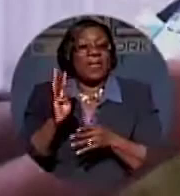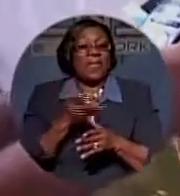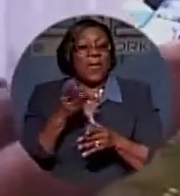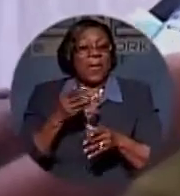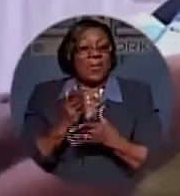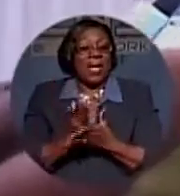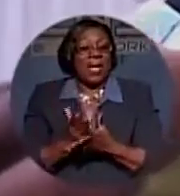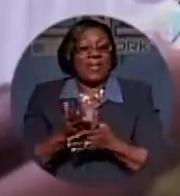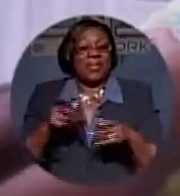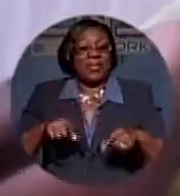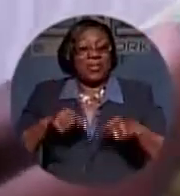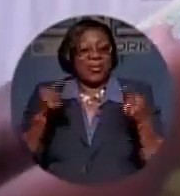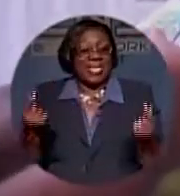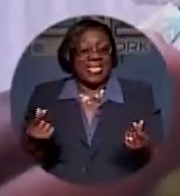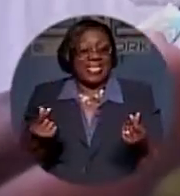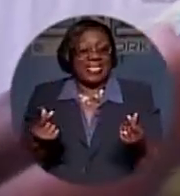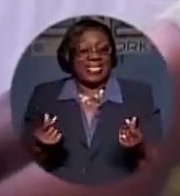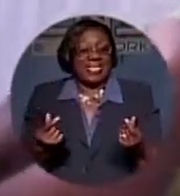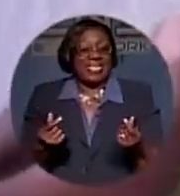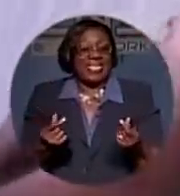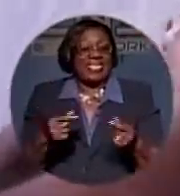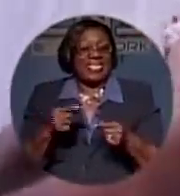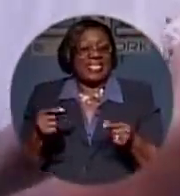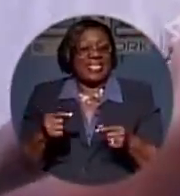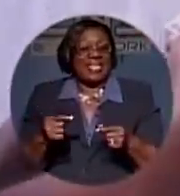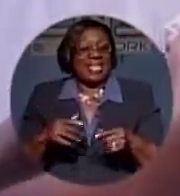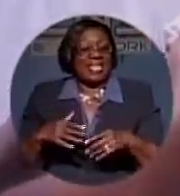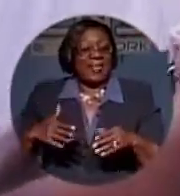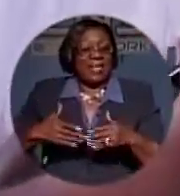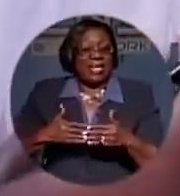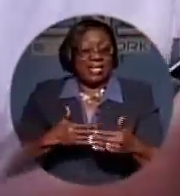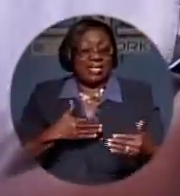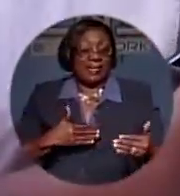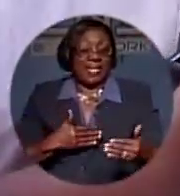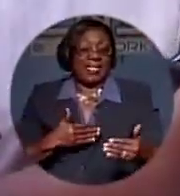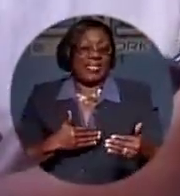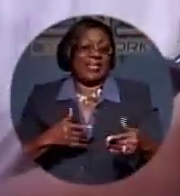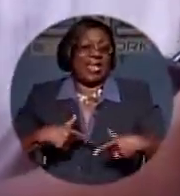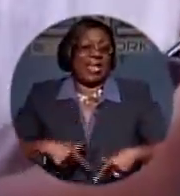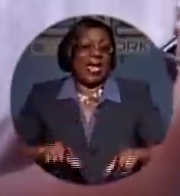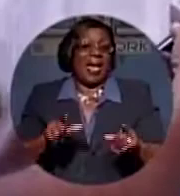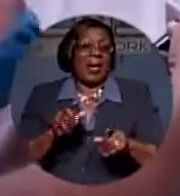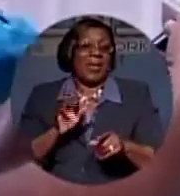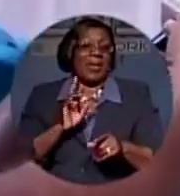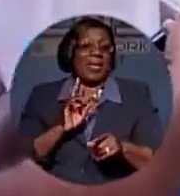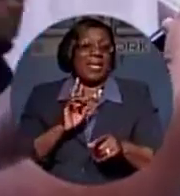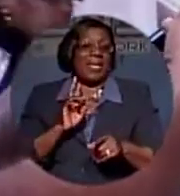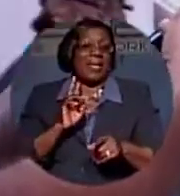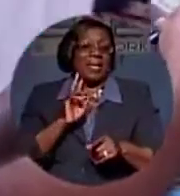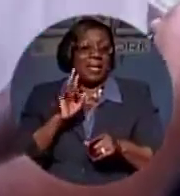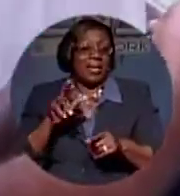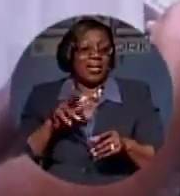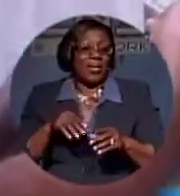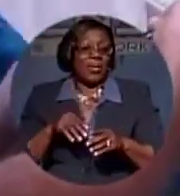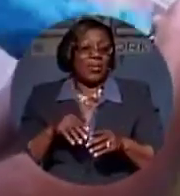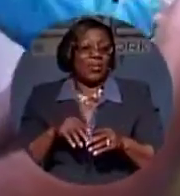great because the third leg opened like a little gap and allowed us to leave out